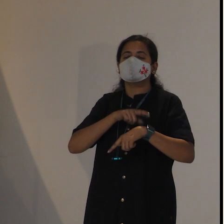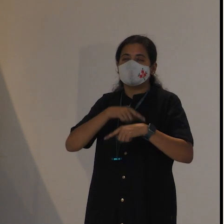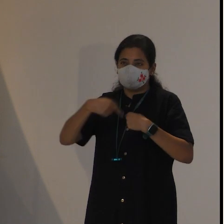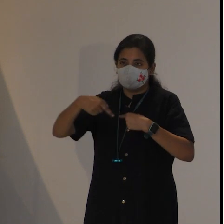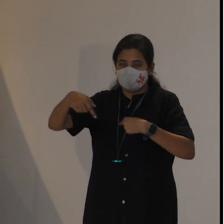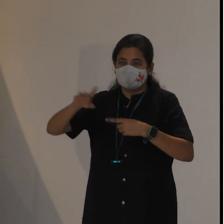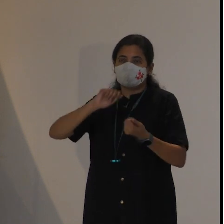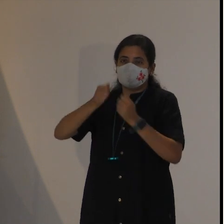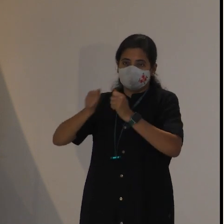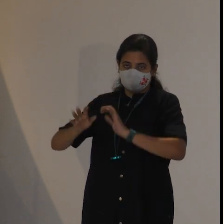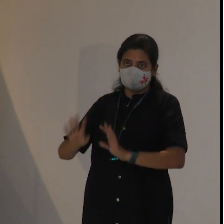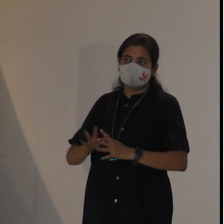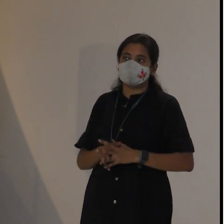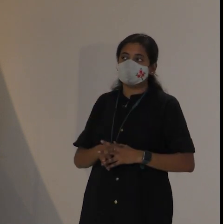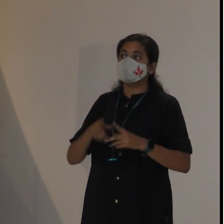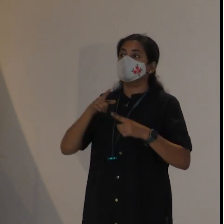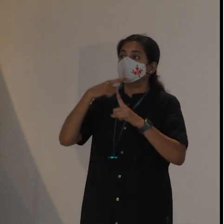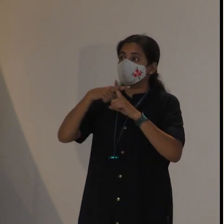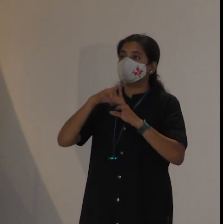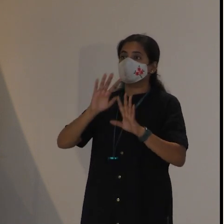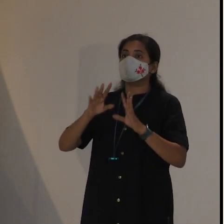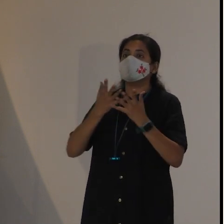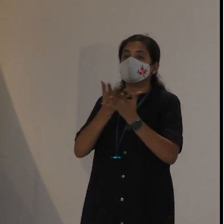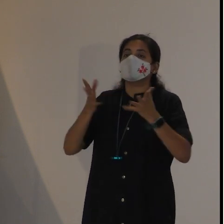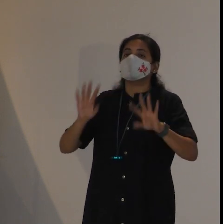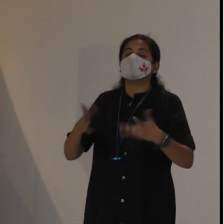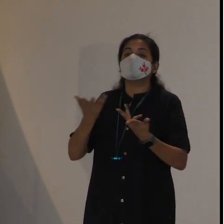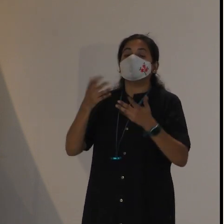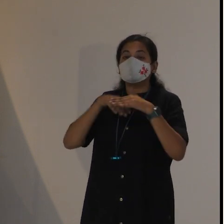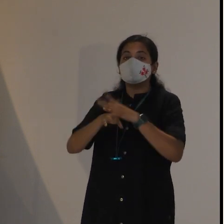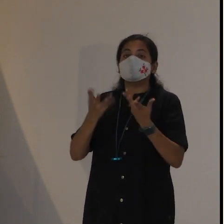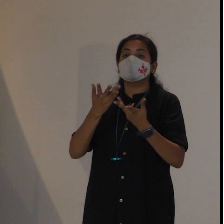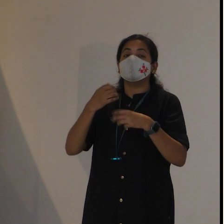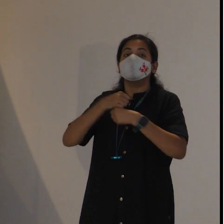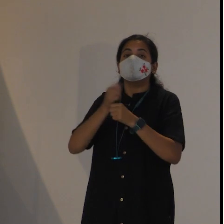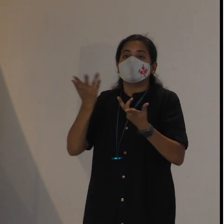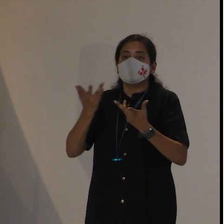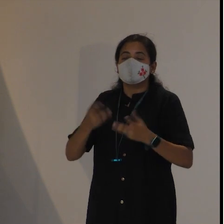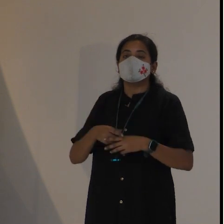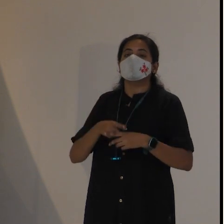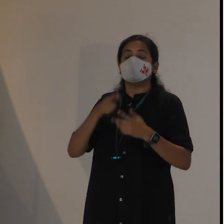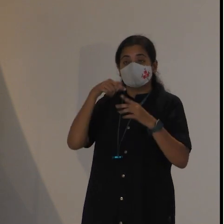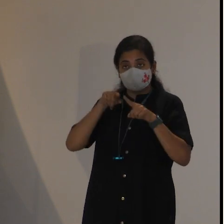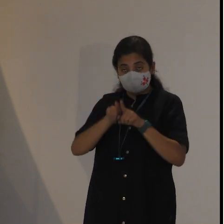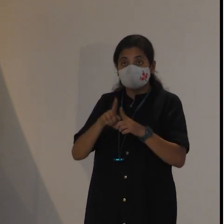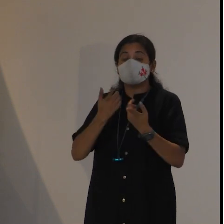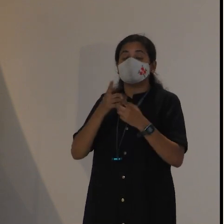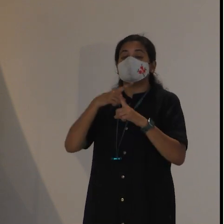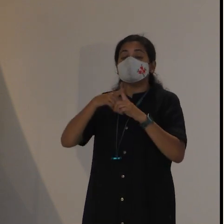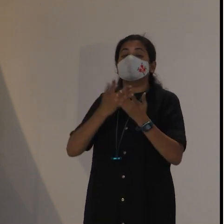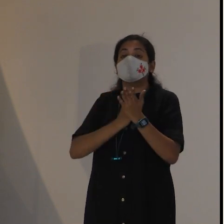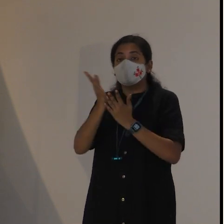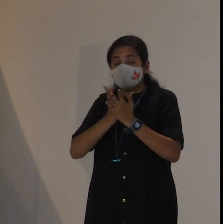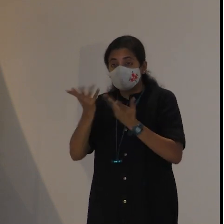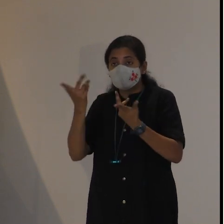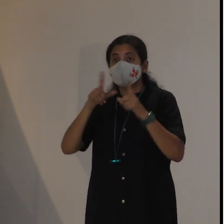made, or the materials in which were used to make these objects, or the way the objects are displayed in